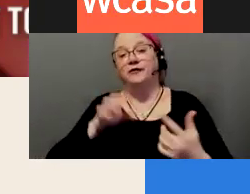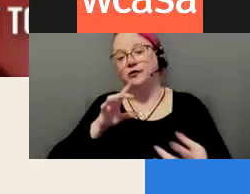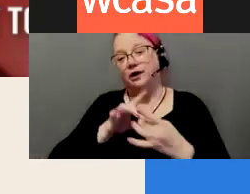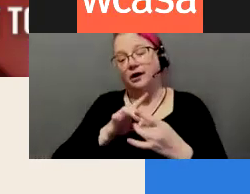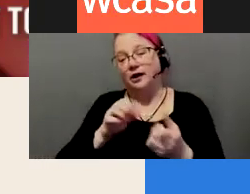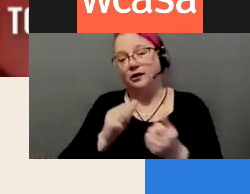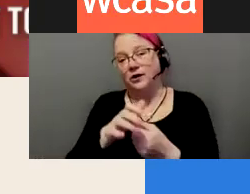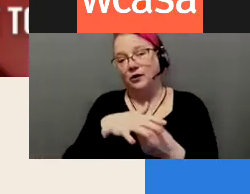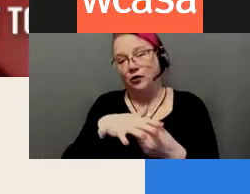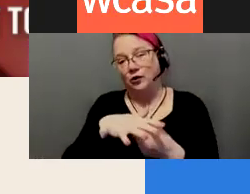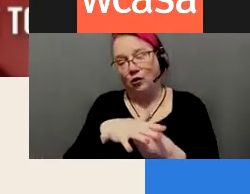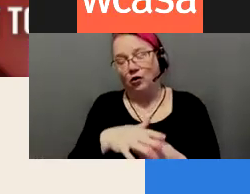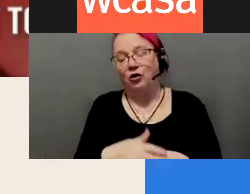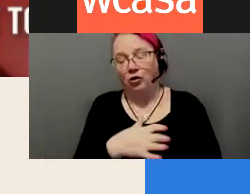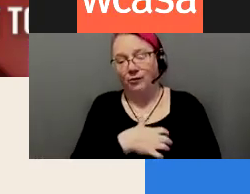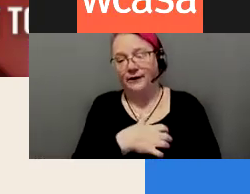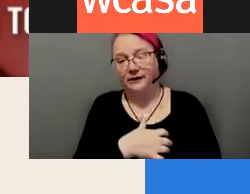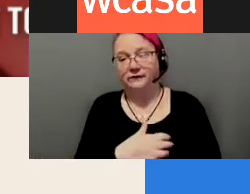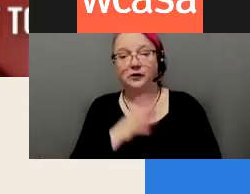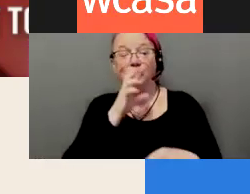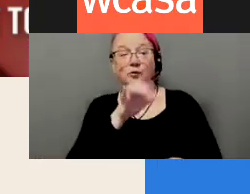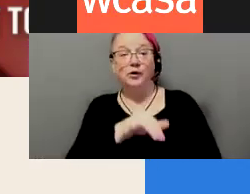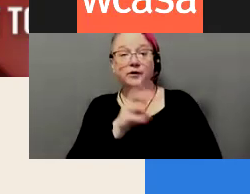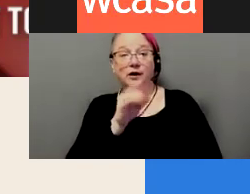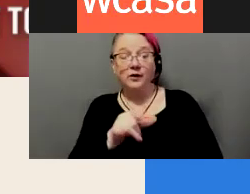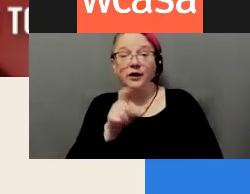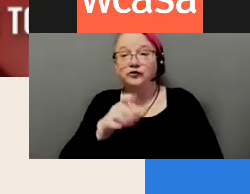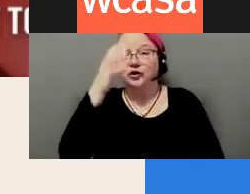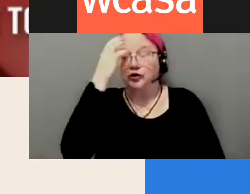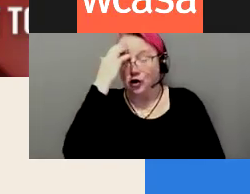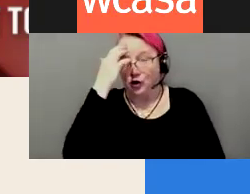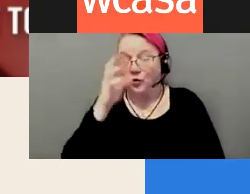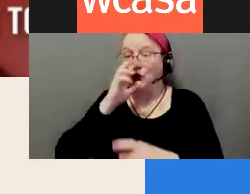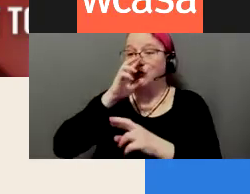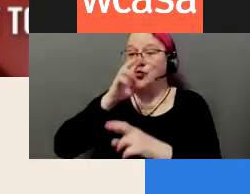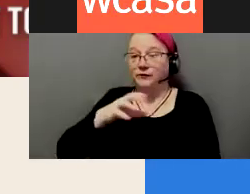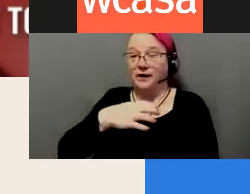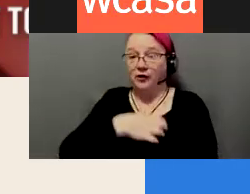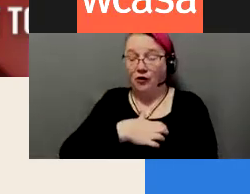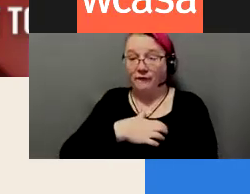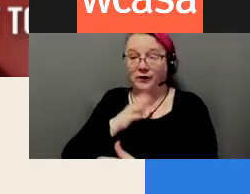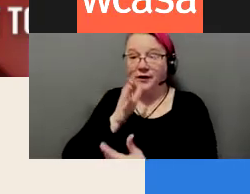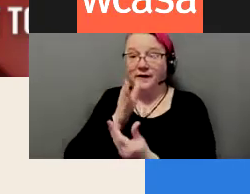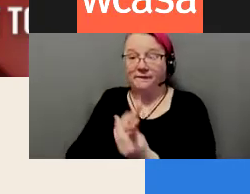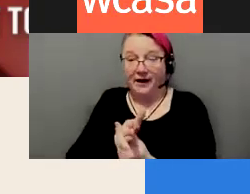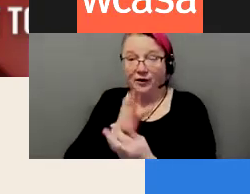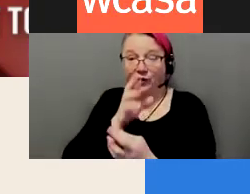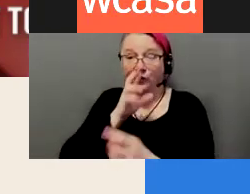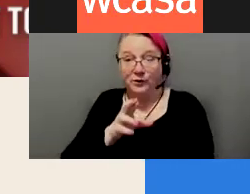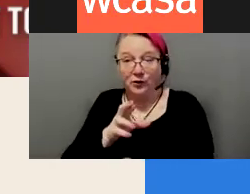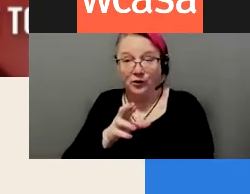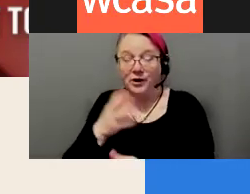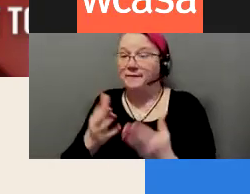enforcement. Survivors reporting this way should know that the responding officer they filed the report with might not be